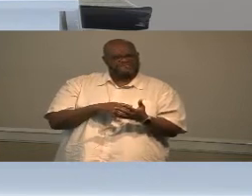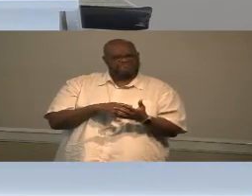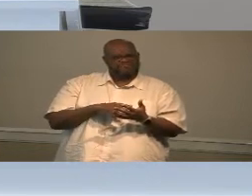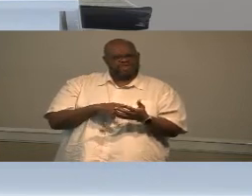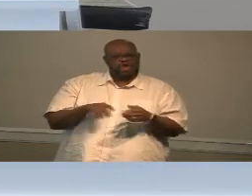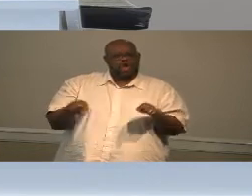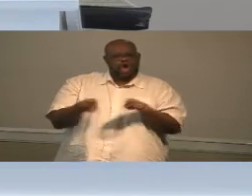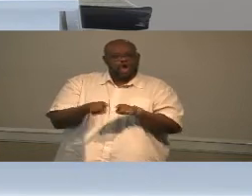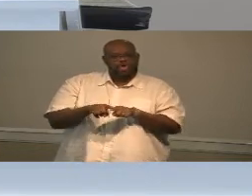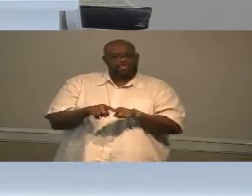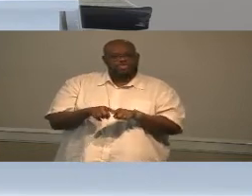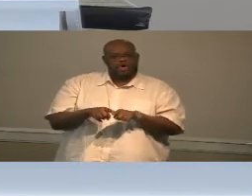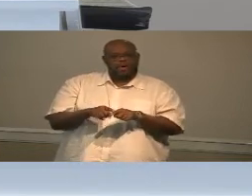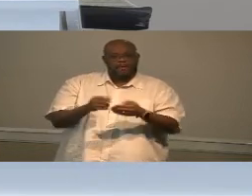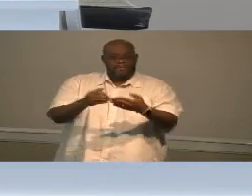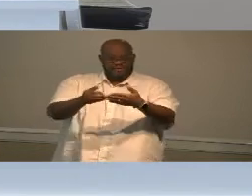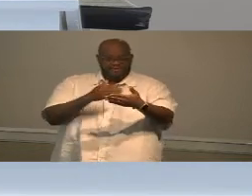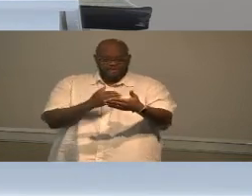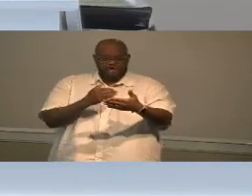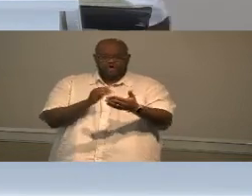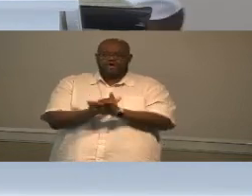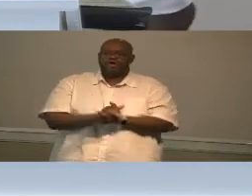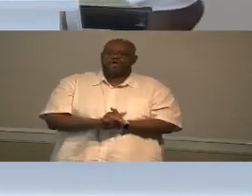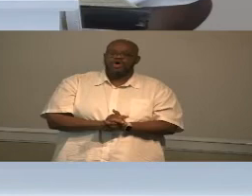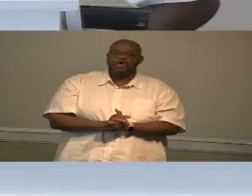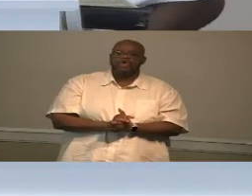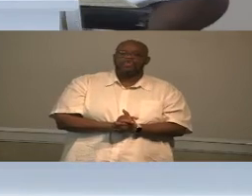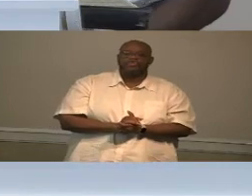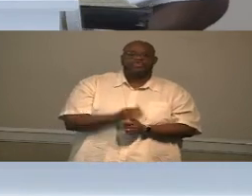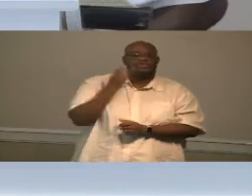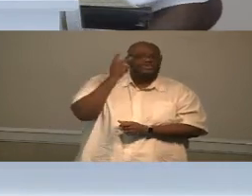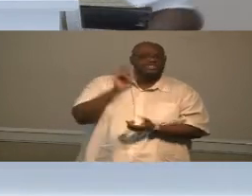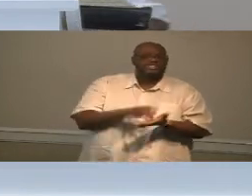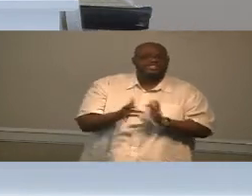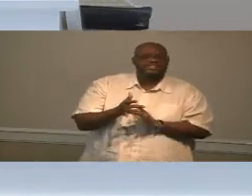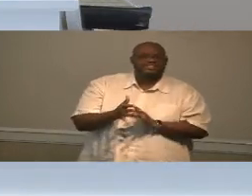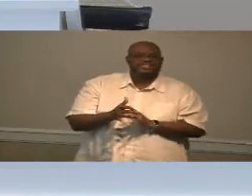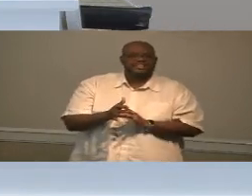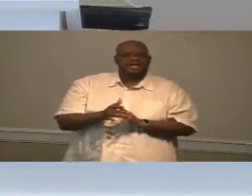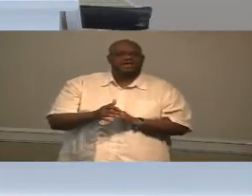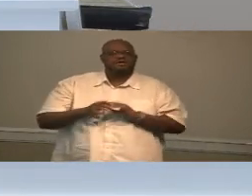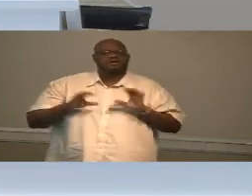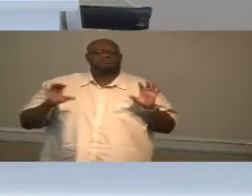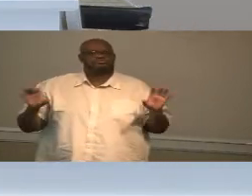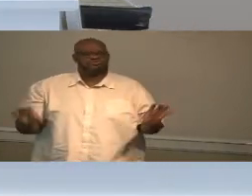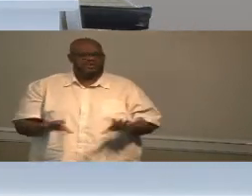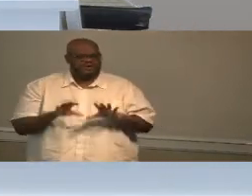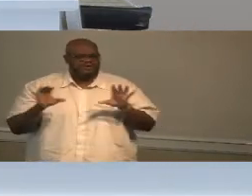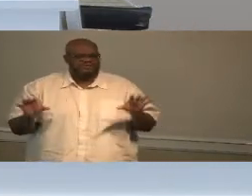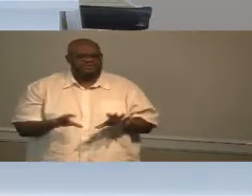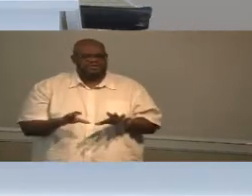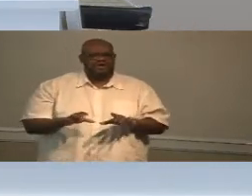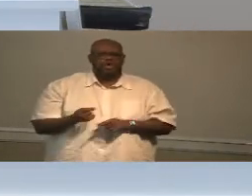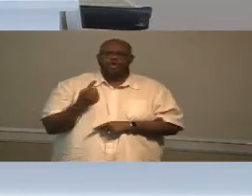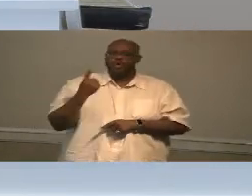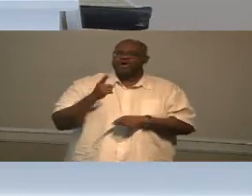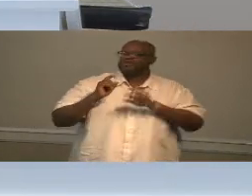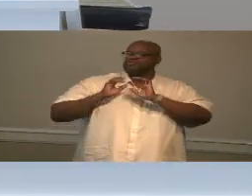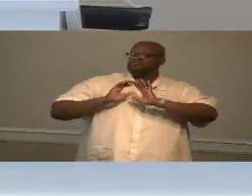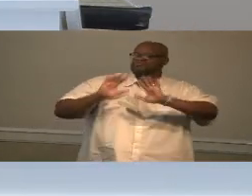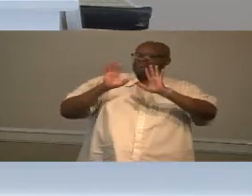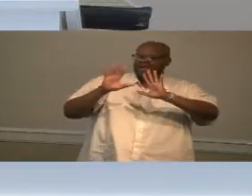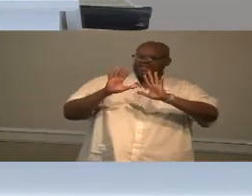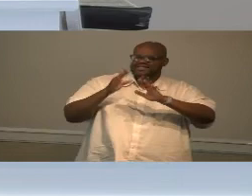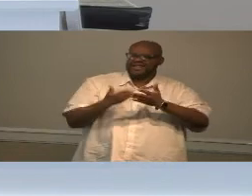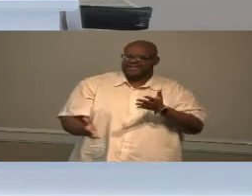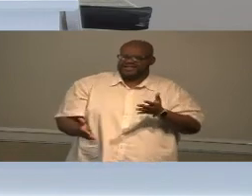a few verses before, because there you will find Jesus has performed one of his greatest miracles, feeding